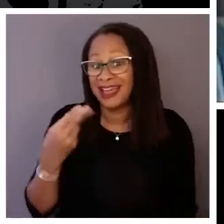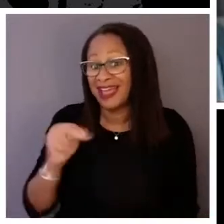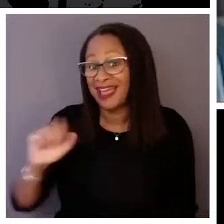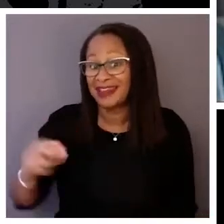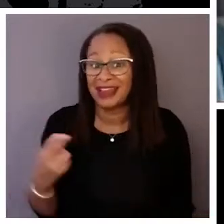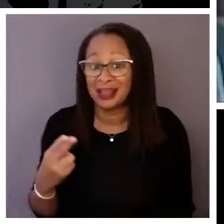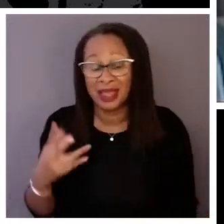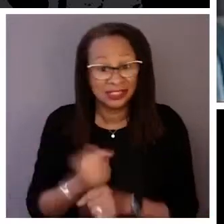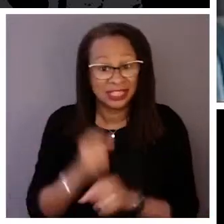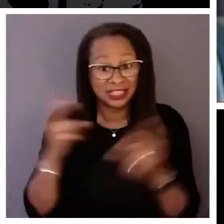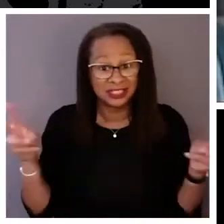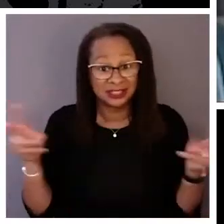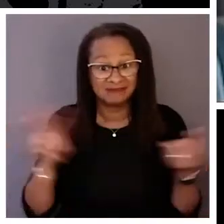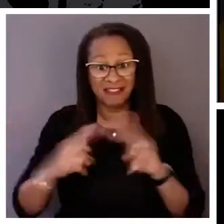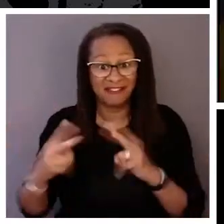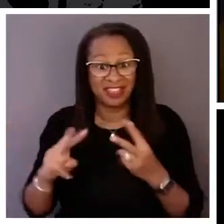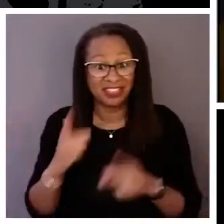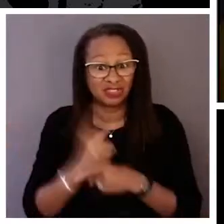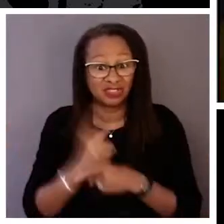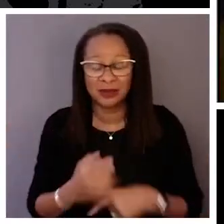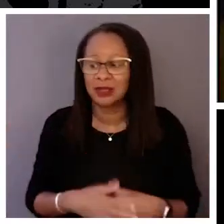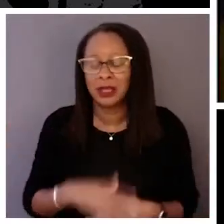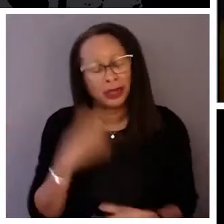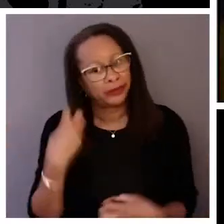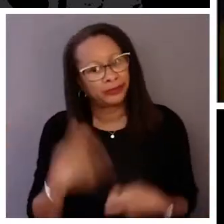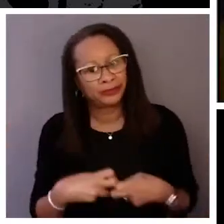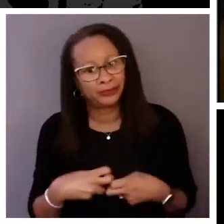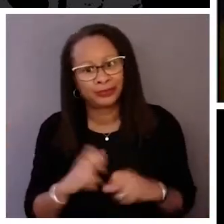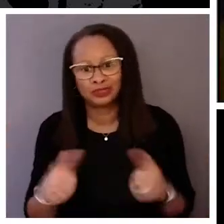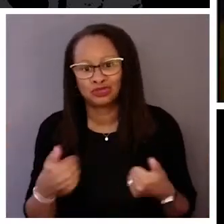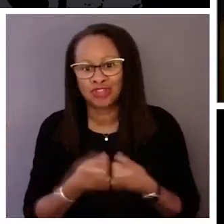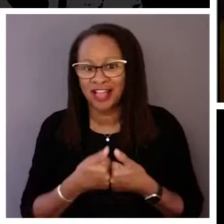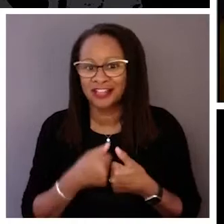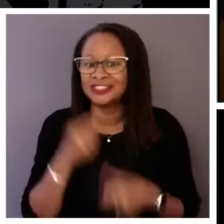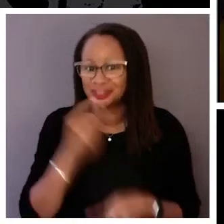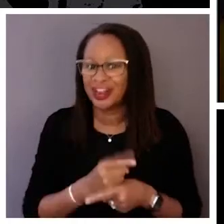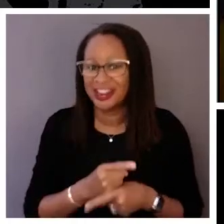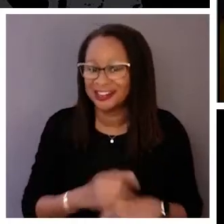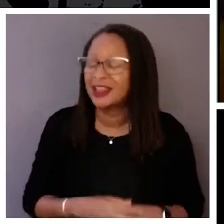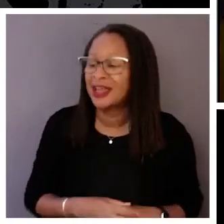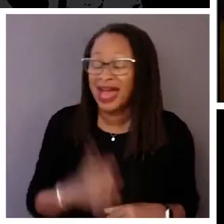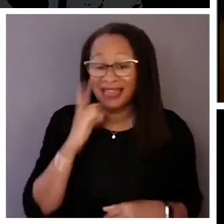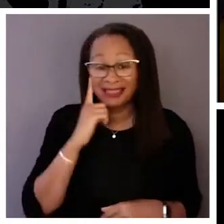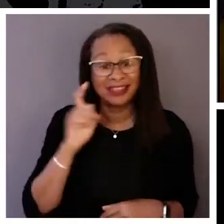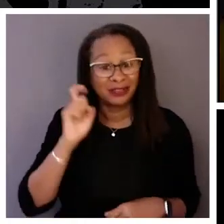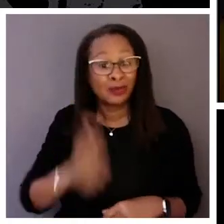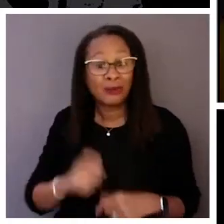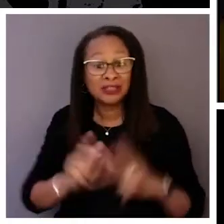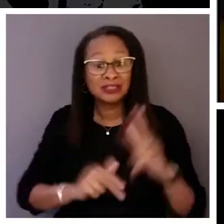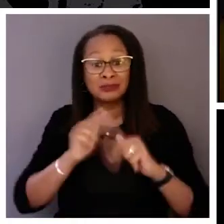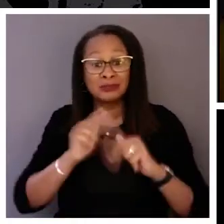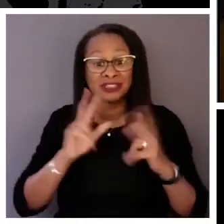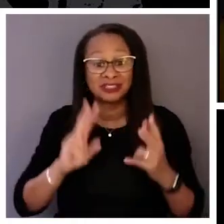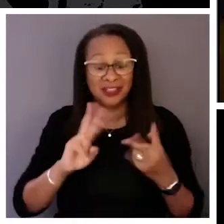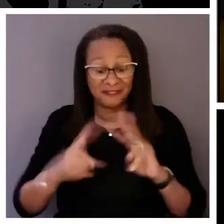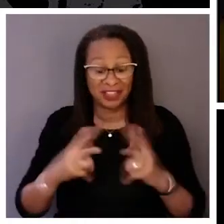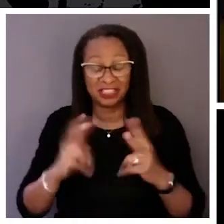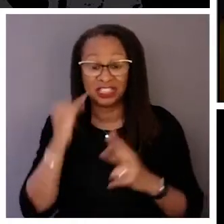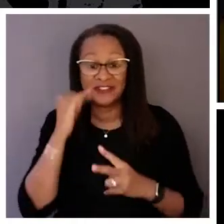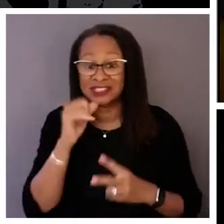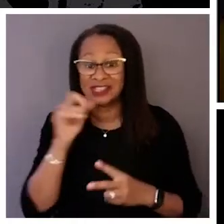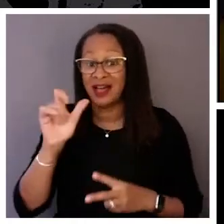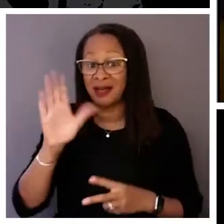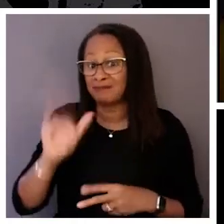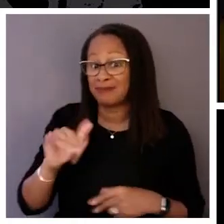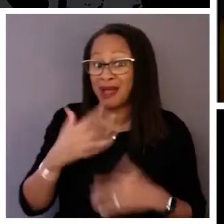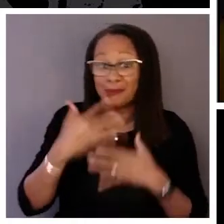Hannah. It takes a village, right? It's hard. I think it's very challenging, and I think you have to build a village if it's not